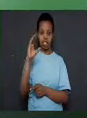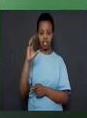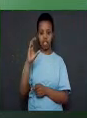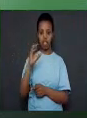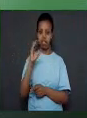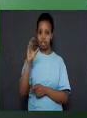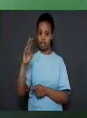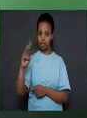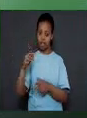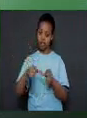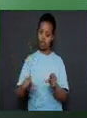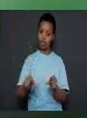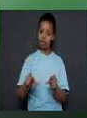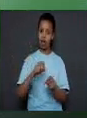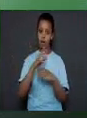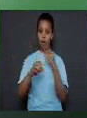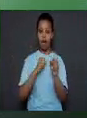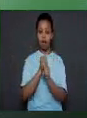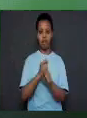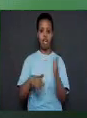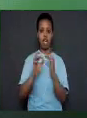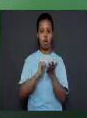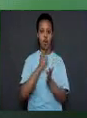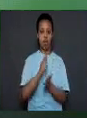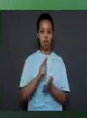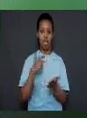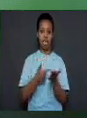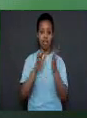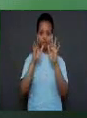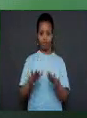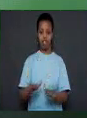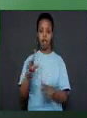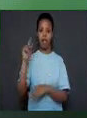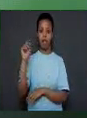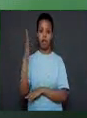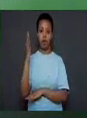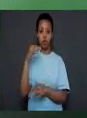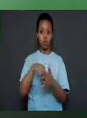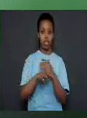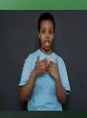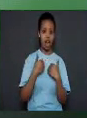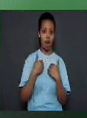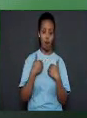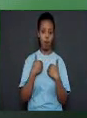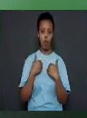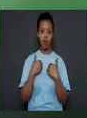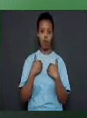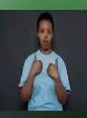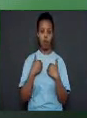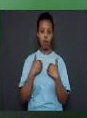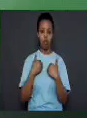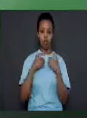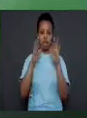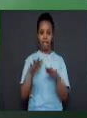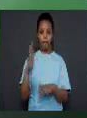annually. The precipitation in temperate forests is in the form of